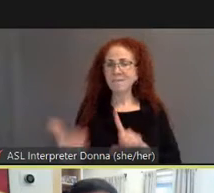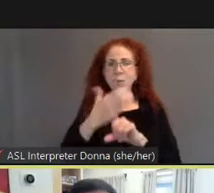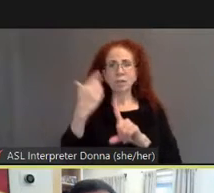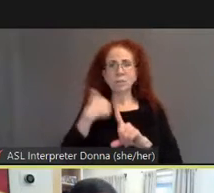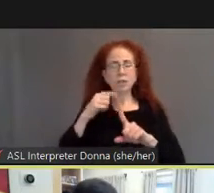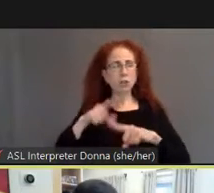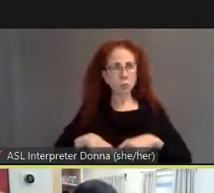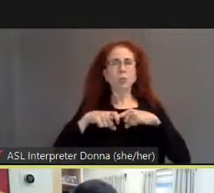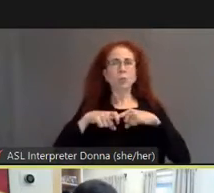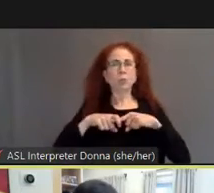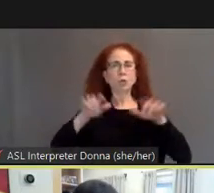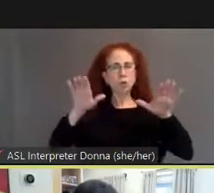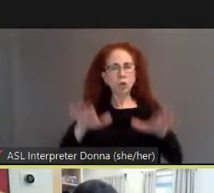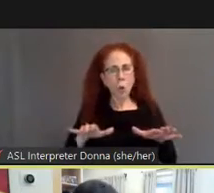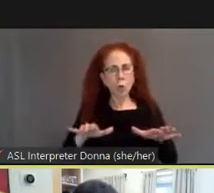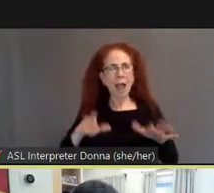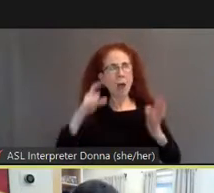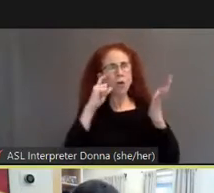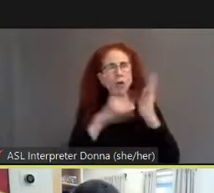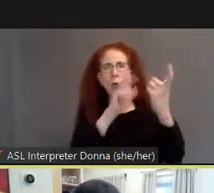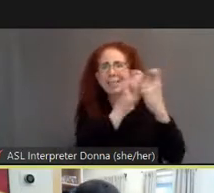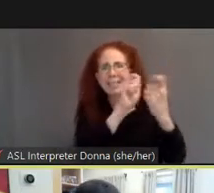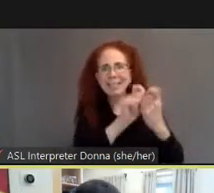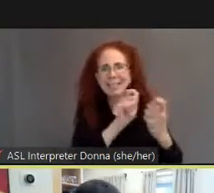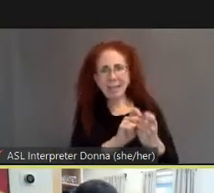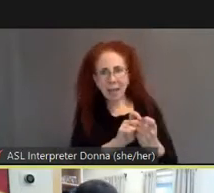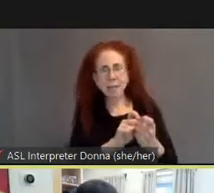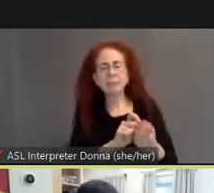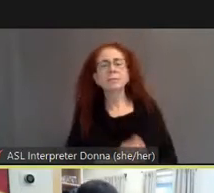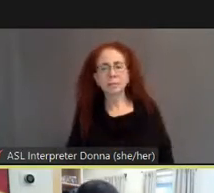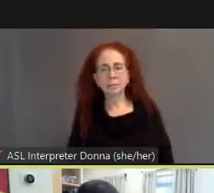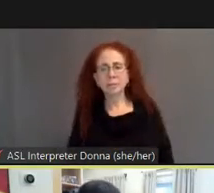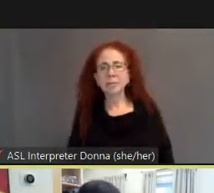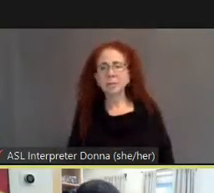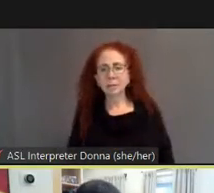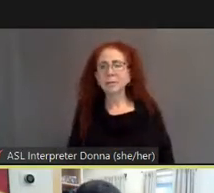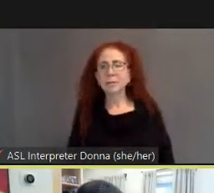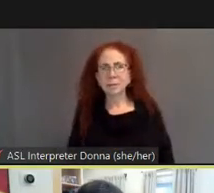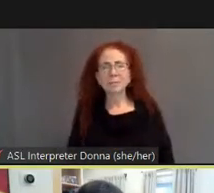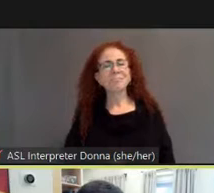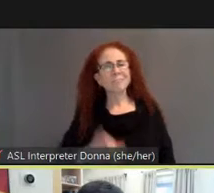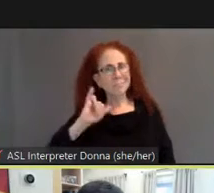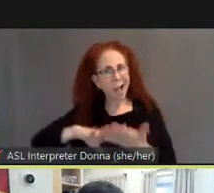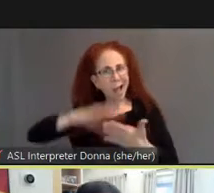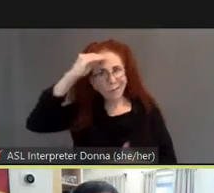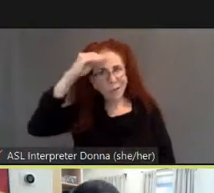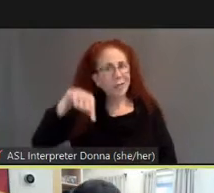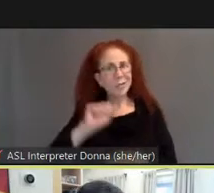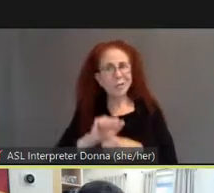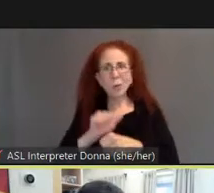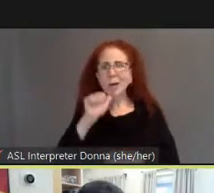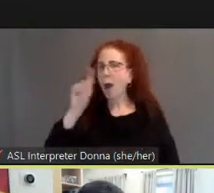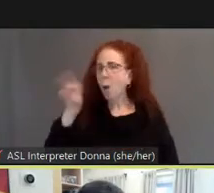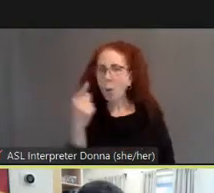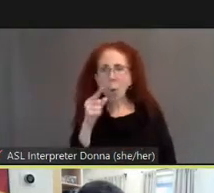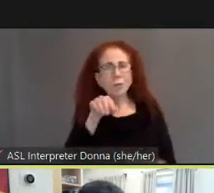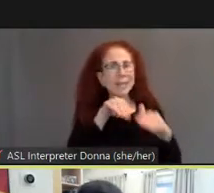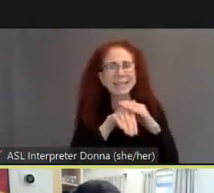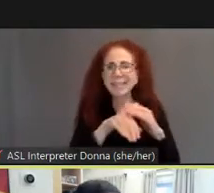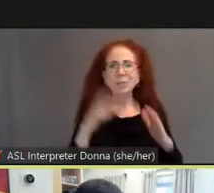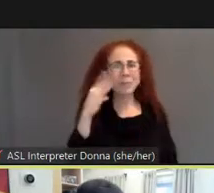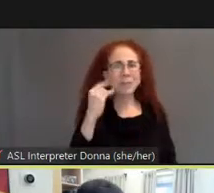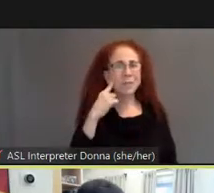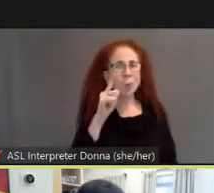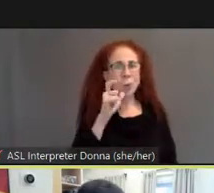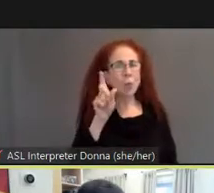and to pay attention to the detail. I found that this work extends far beyond creating an accessible experience for people